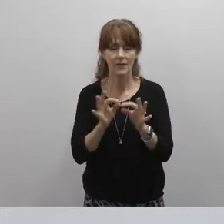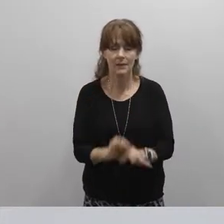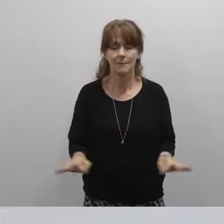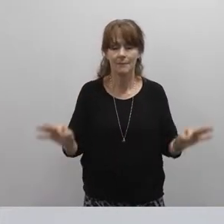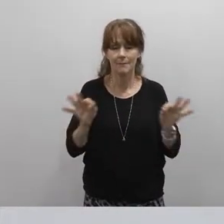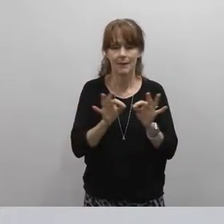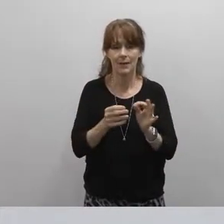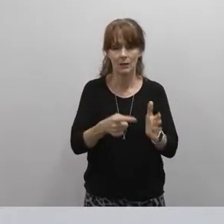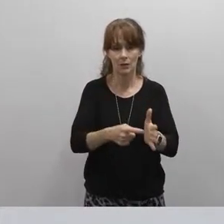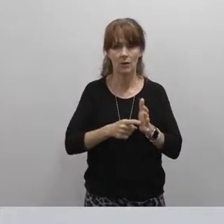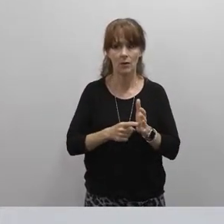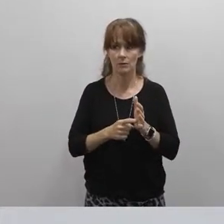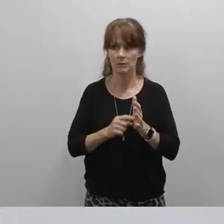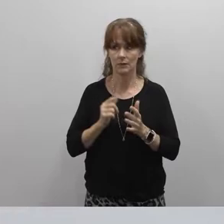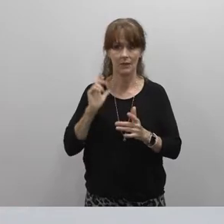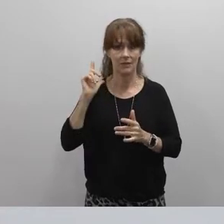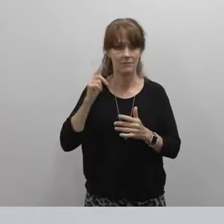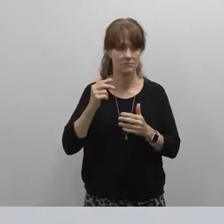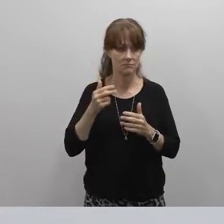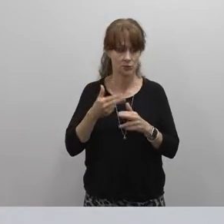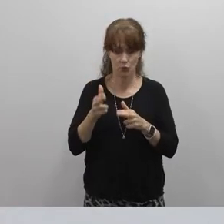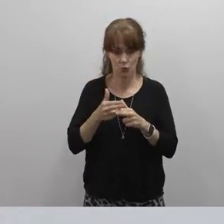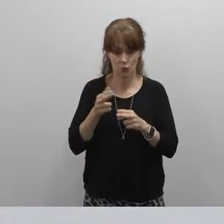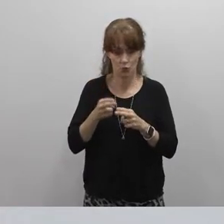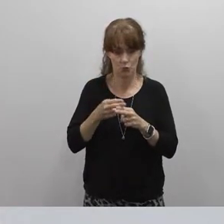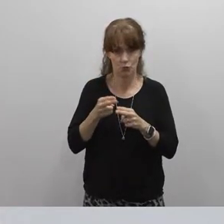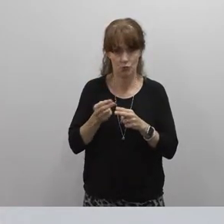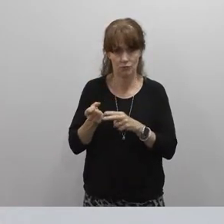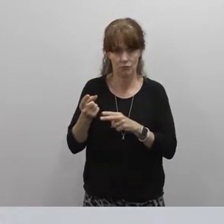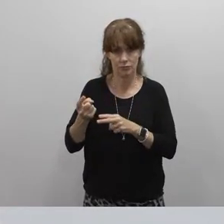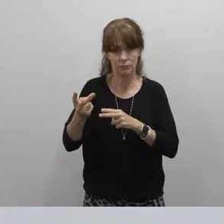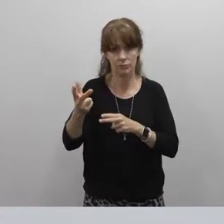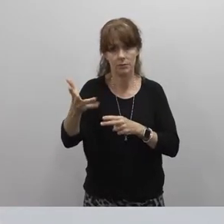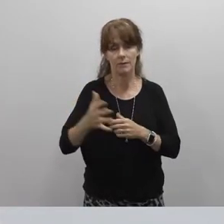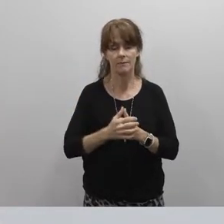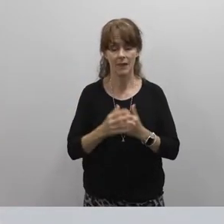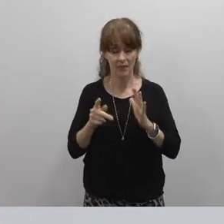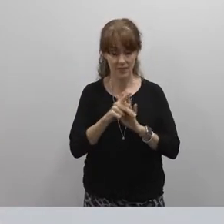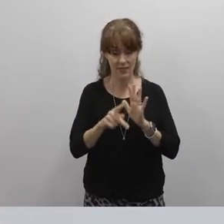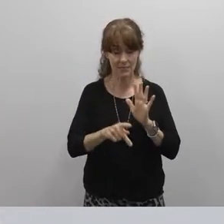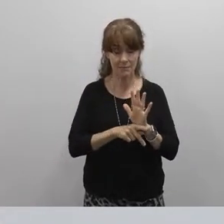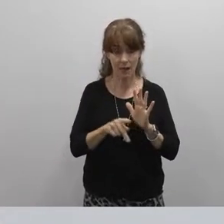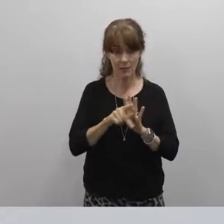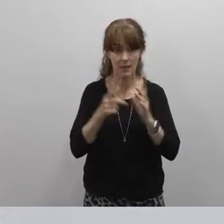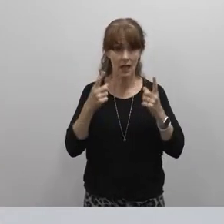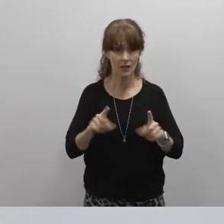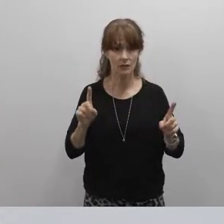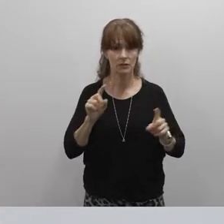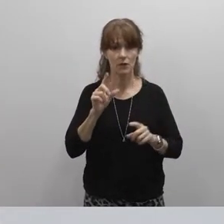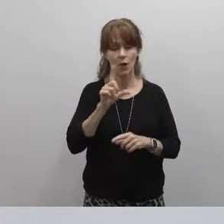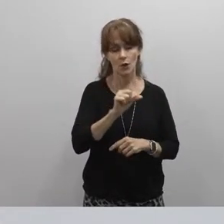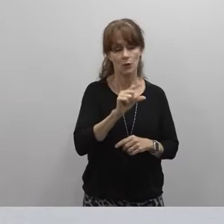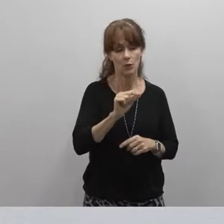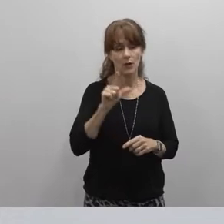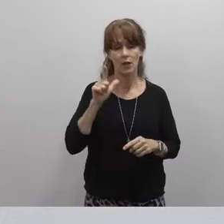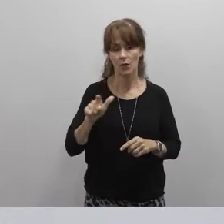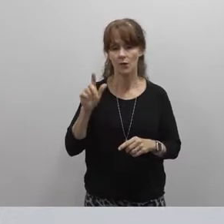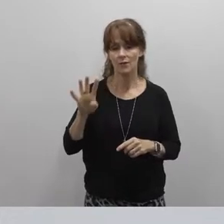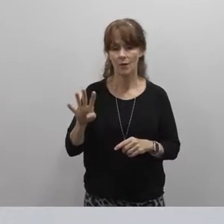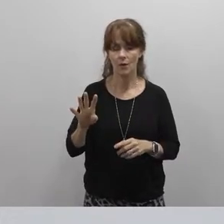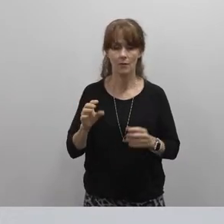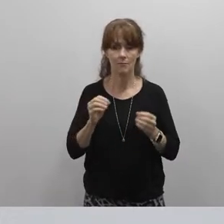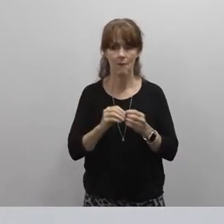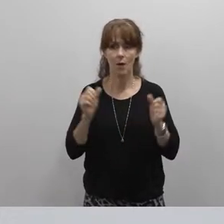in the next couple years. And like Diana mentioned, a lot of what's written in this policy will help us achieve those 2034 deadlines and make them more feasible